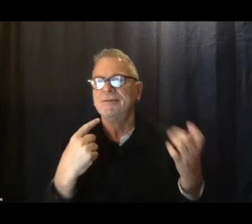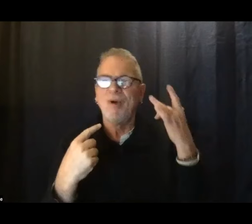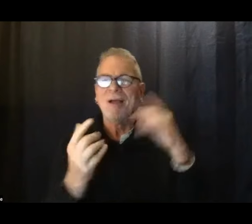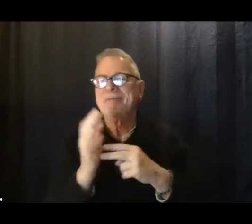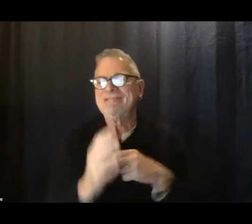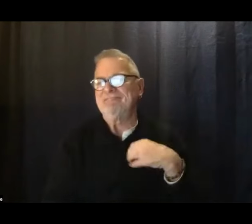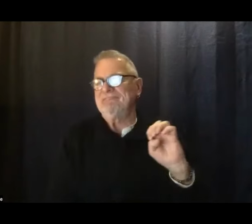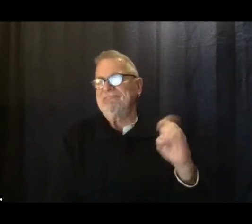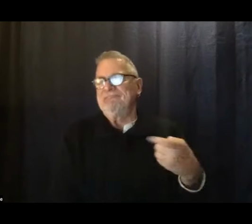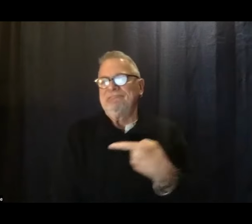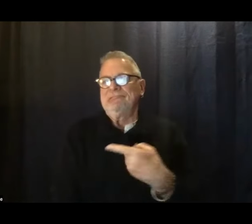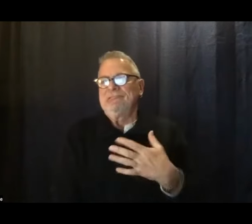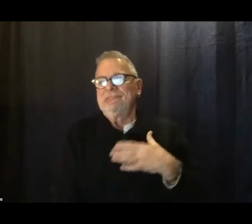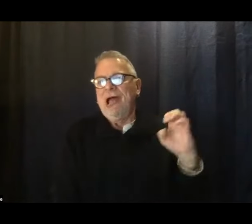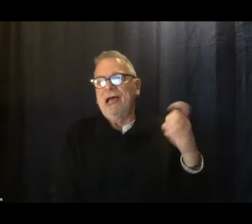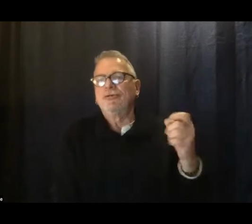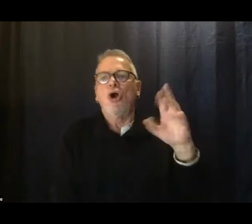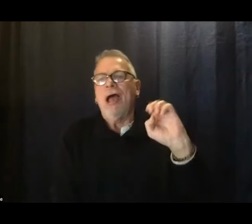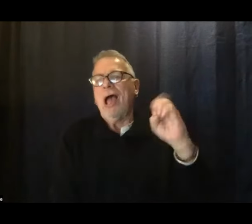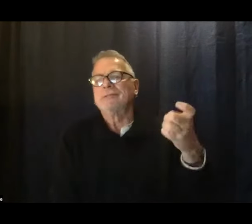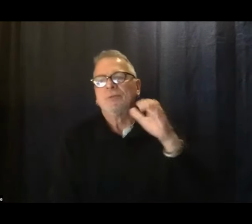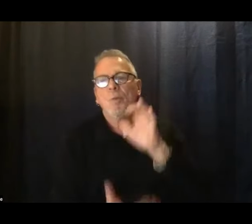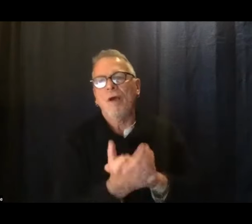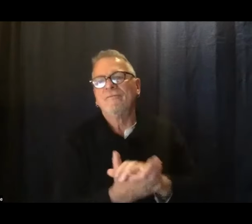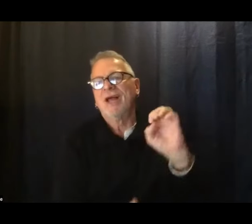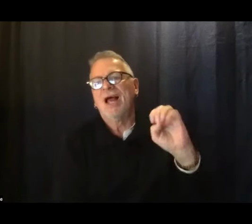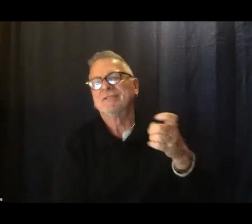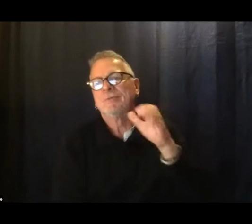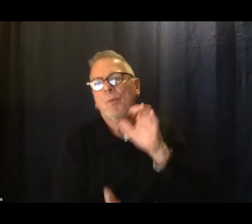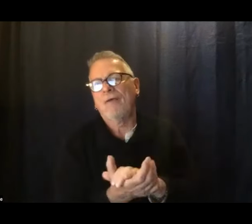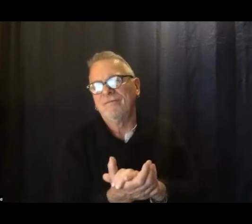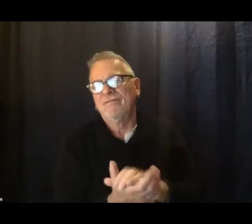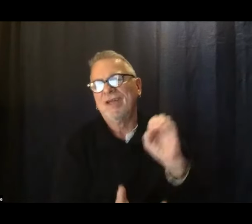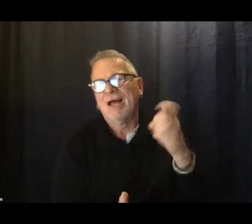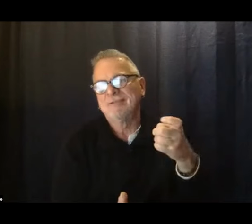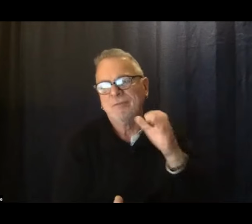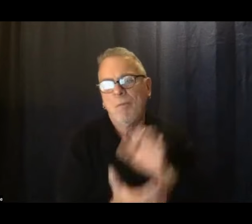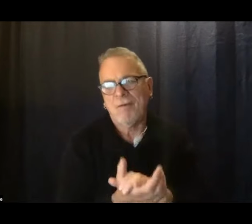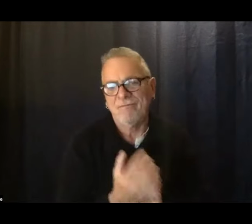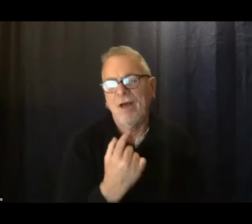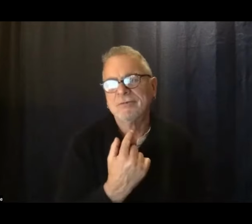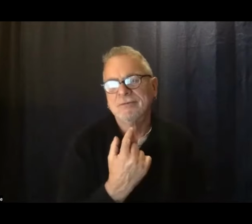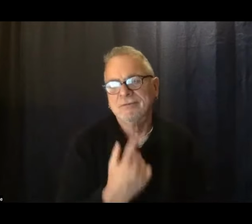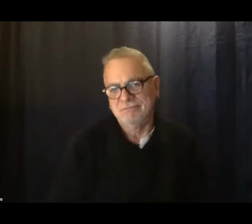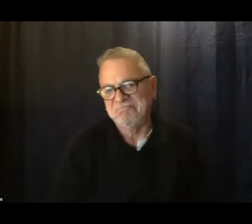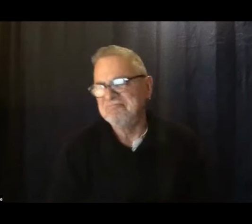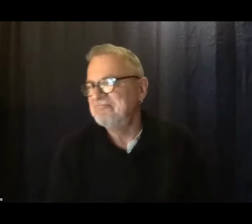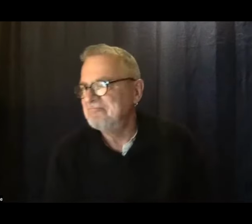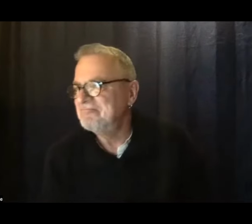at the non-manual sign there. Oh, that's my ex, or that's my ex-wife,